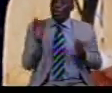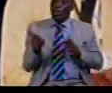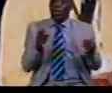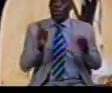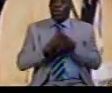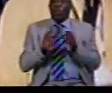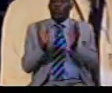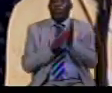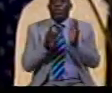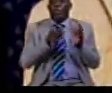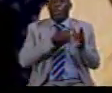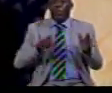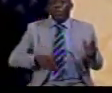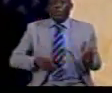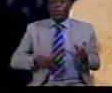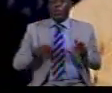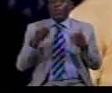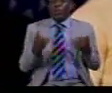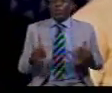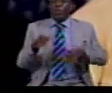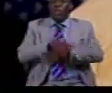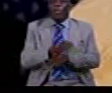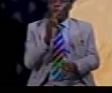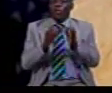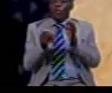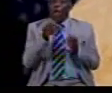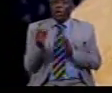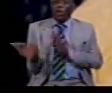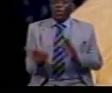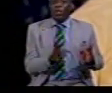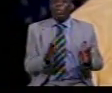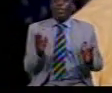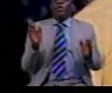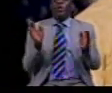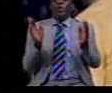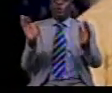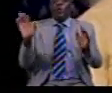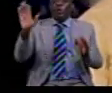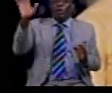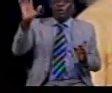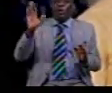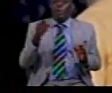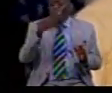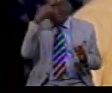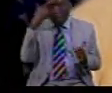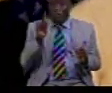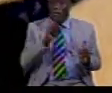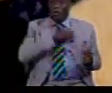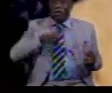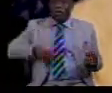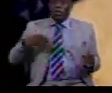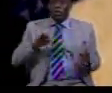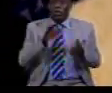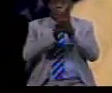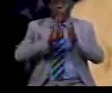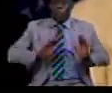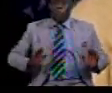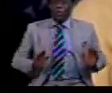If you are ready to praise the Lord tonight, wave your hand. Because the Prince of Peace is visiting Cameroon in a special